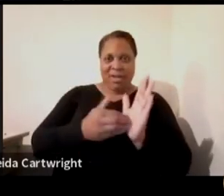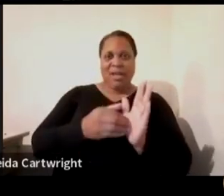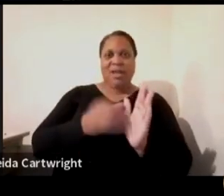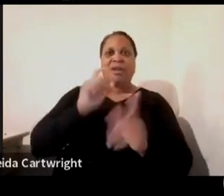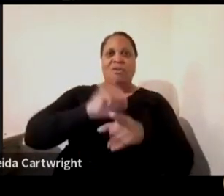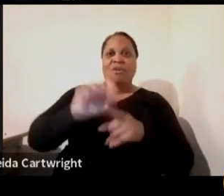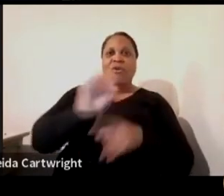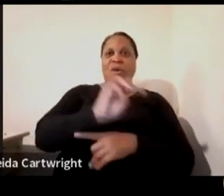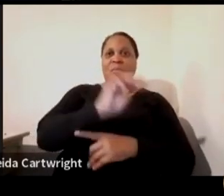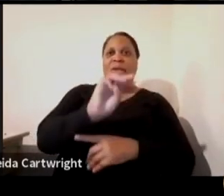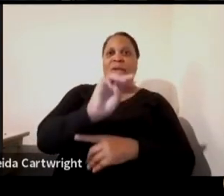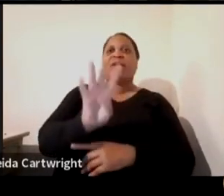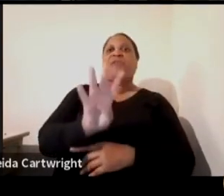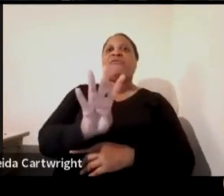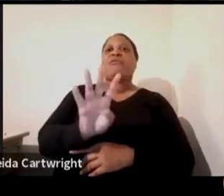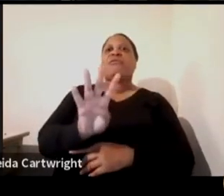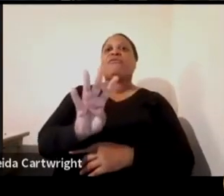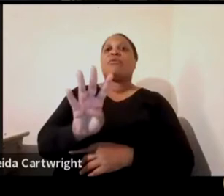it's